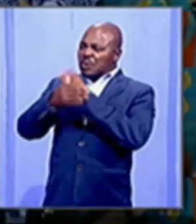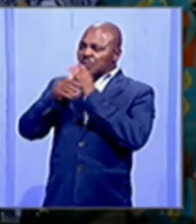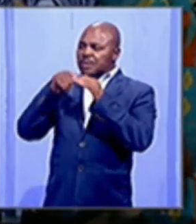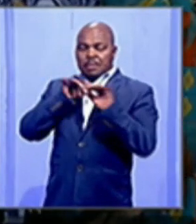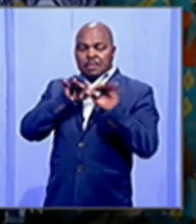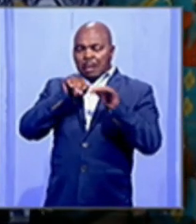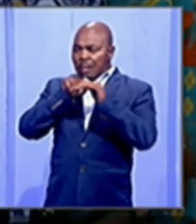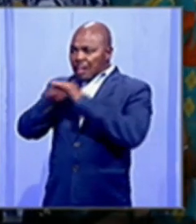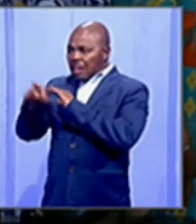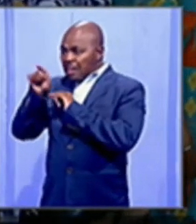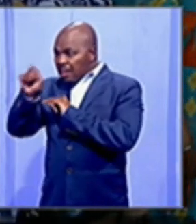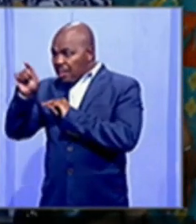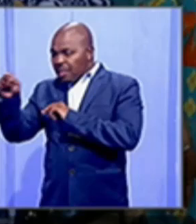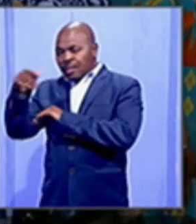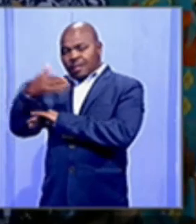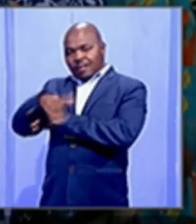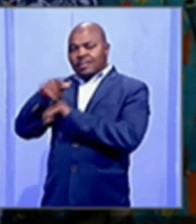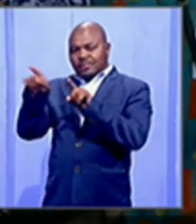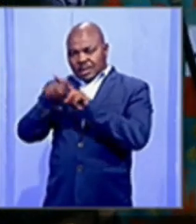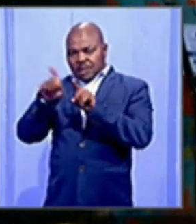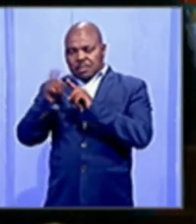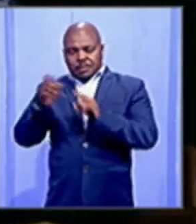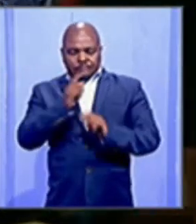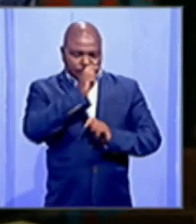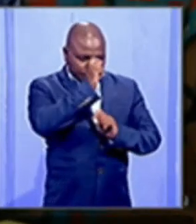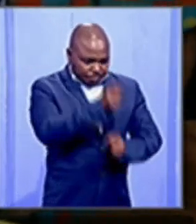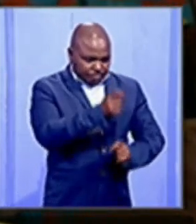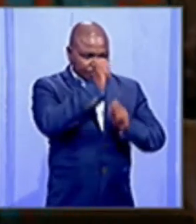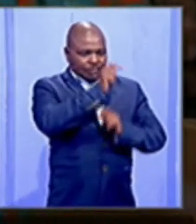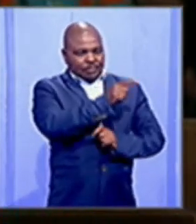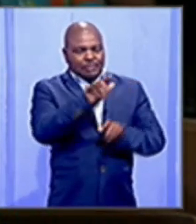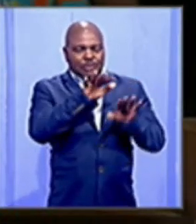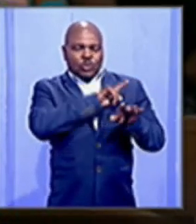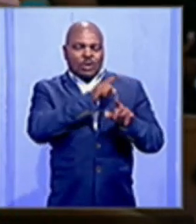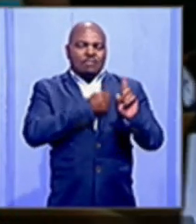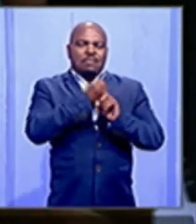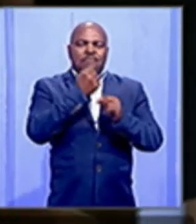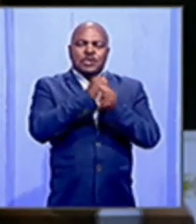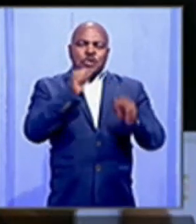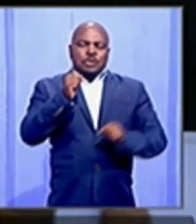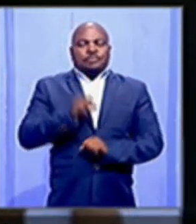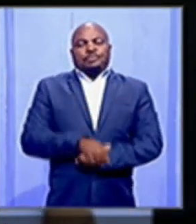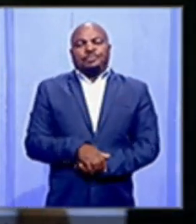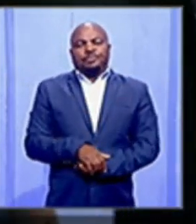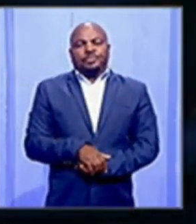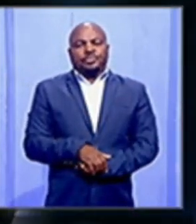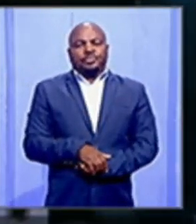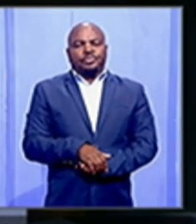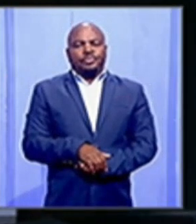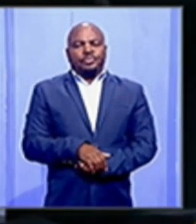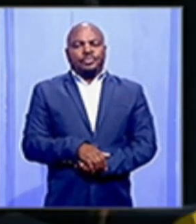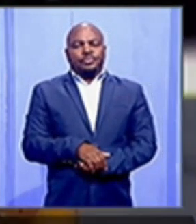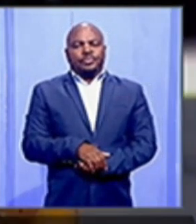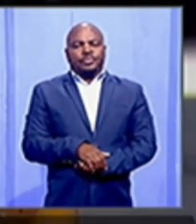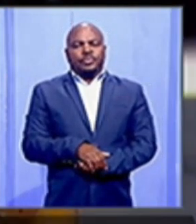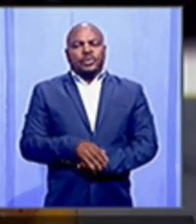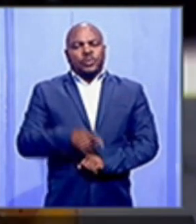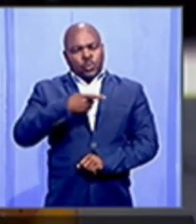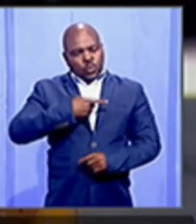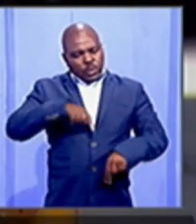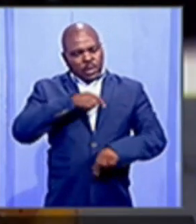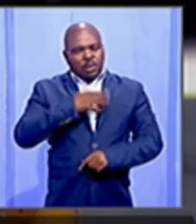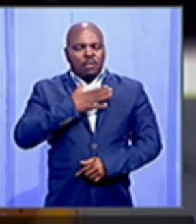kgololosego le tsona di ne tsa neelana ka tlotlo go bakgaratlhi bano ba kgololosego. We would like